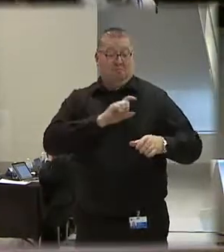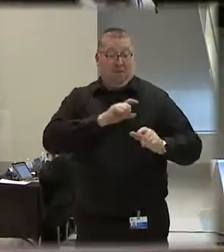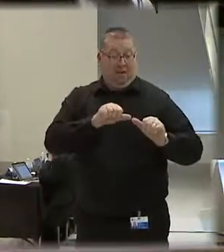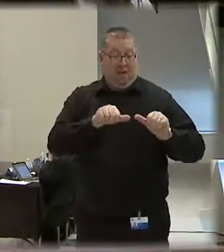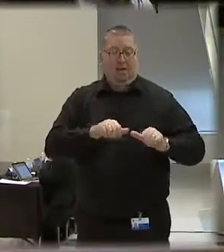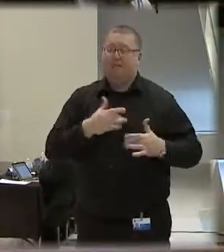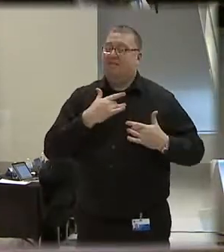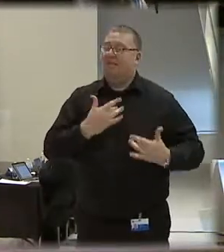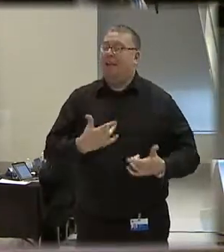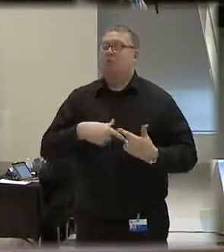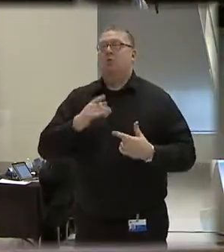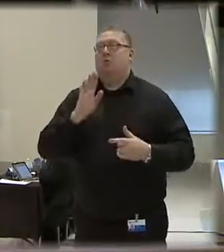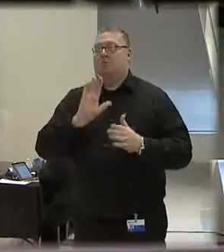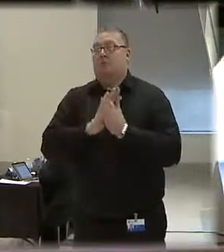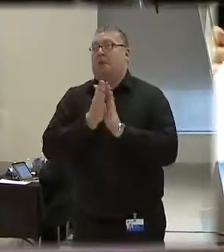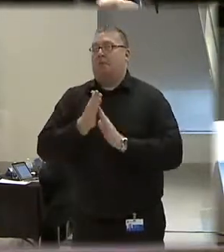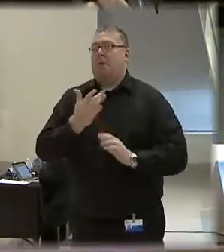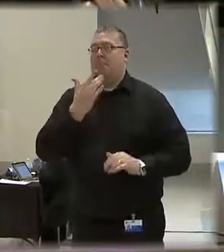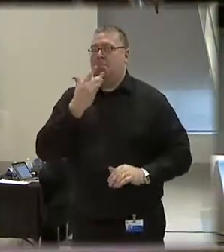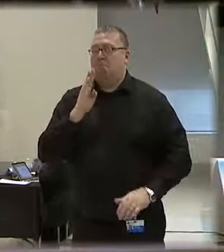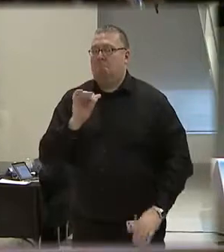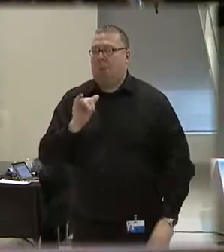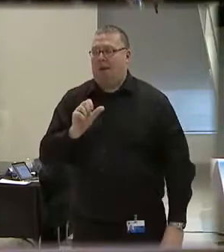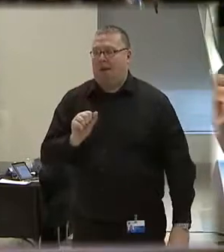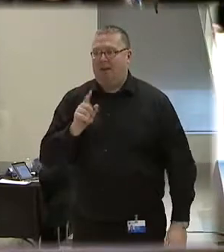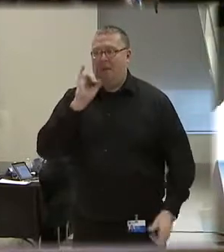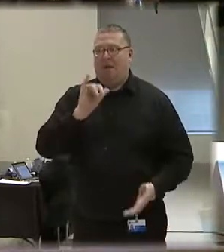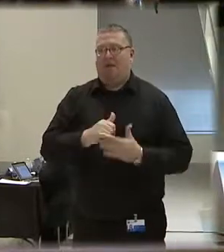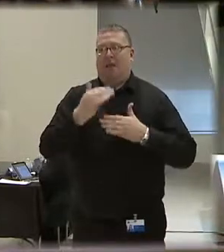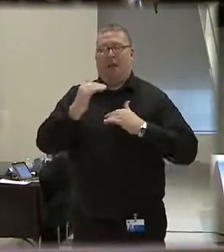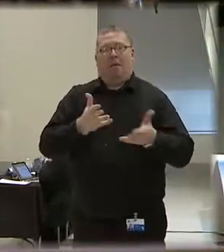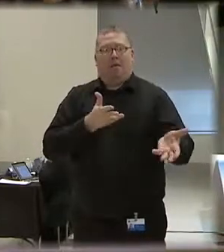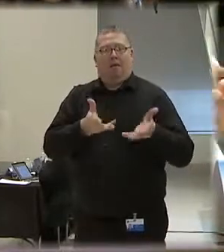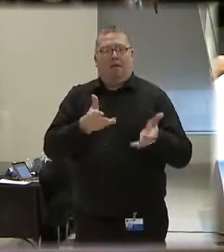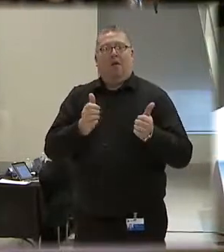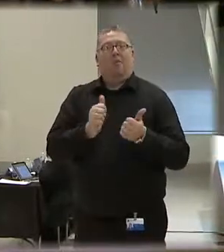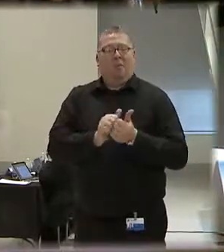day-to-day interactions that they have to have with the local precincts who